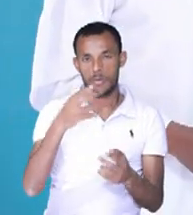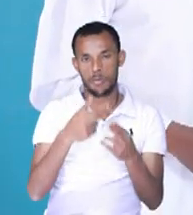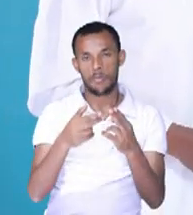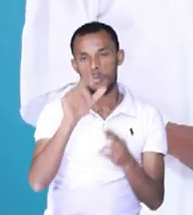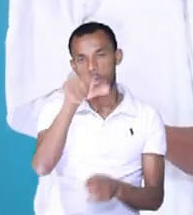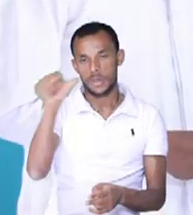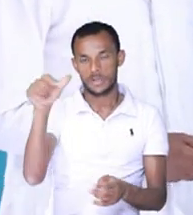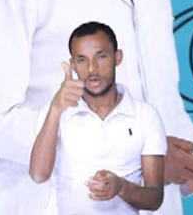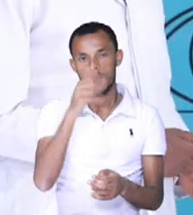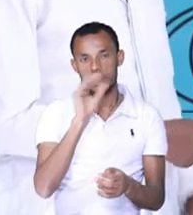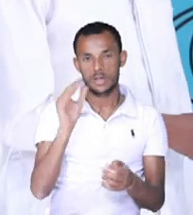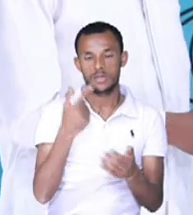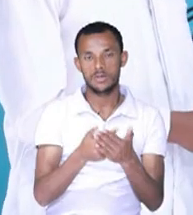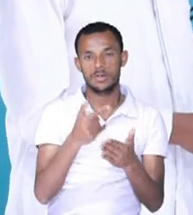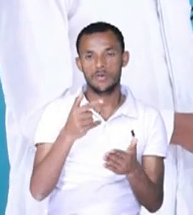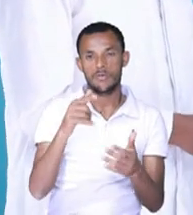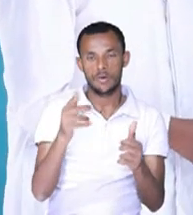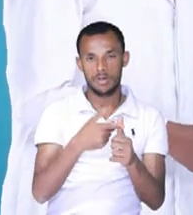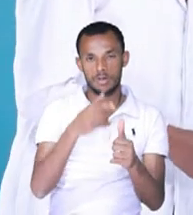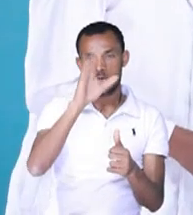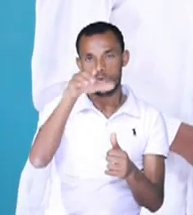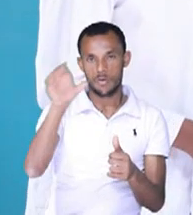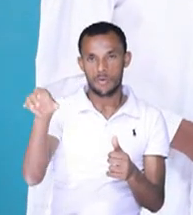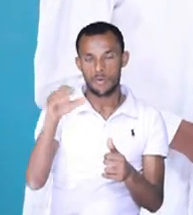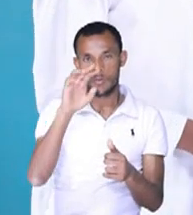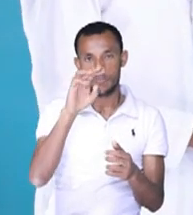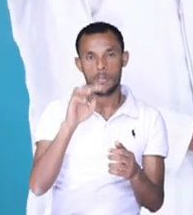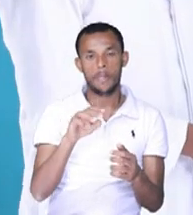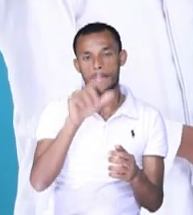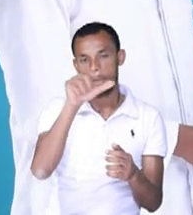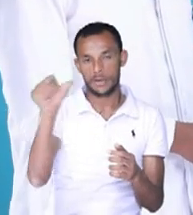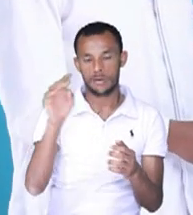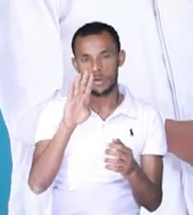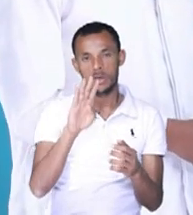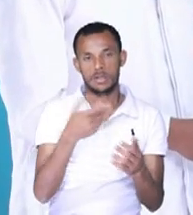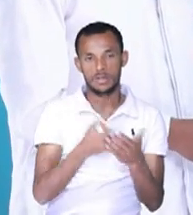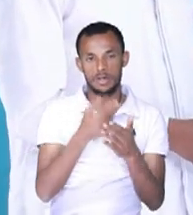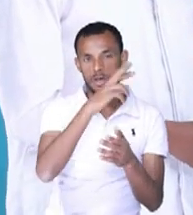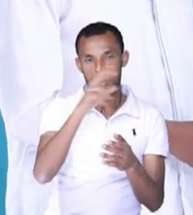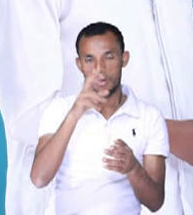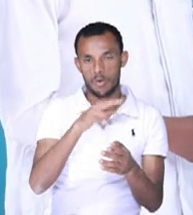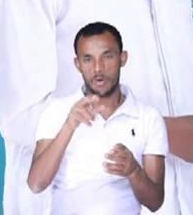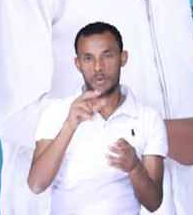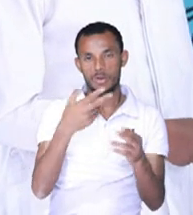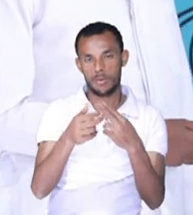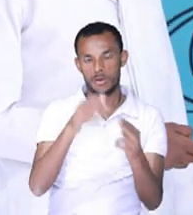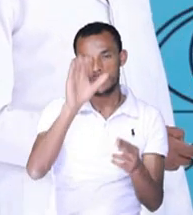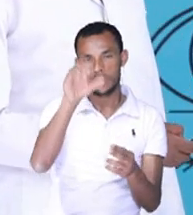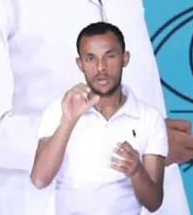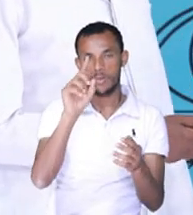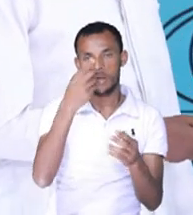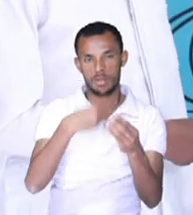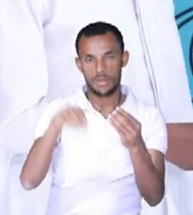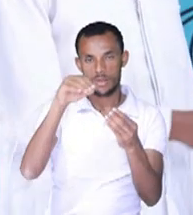was first column of matrix B. This is row matrix by column matrix. Multiplication is defined. 1 times 1